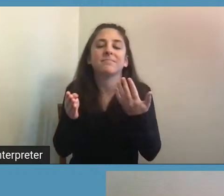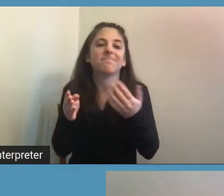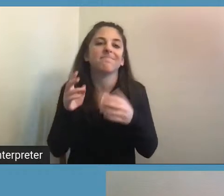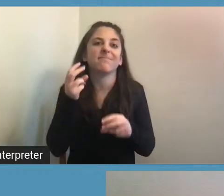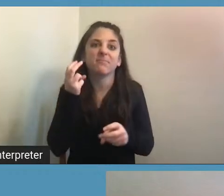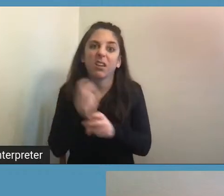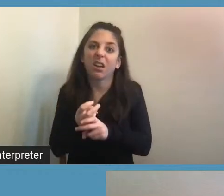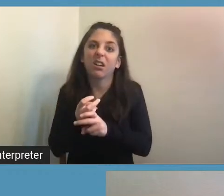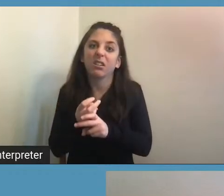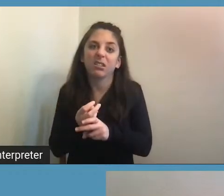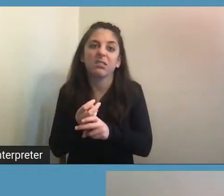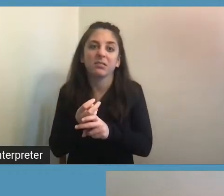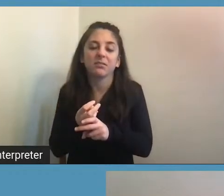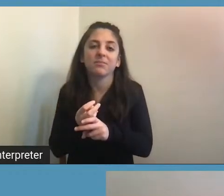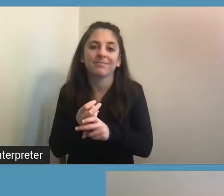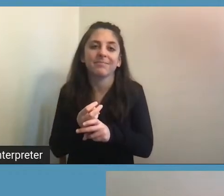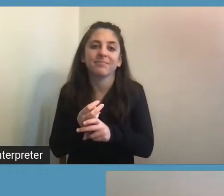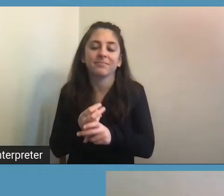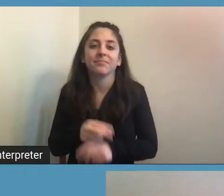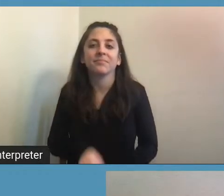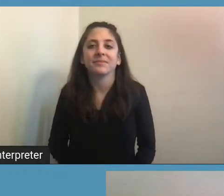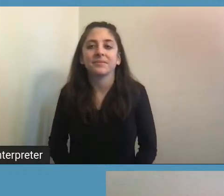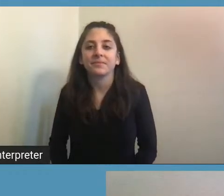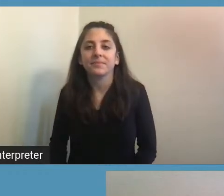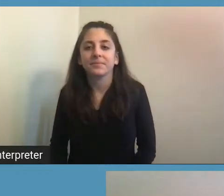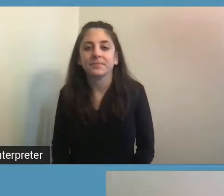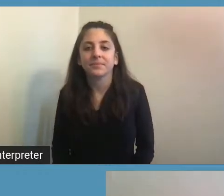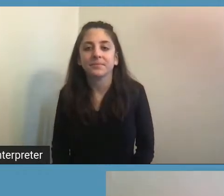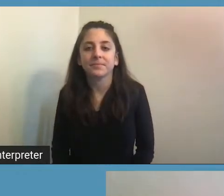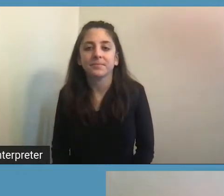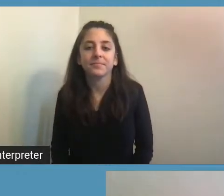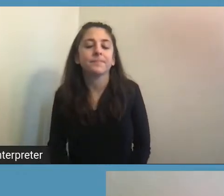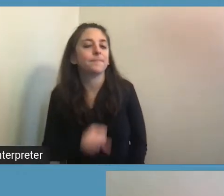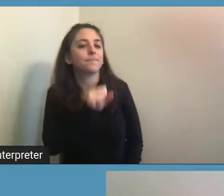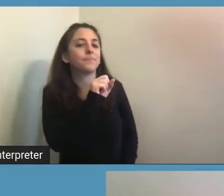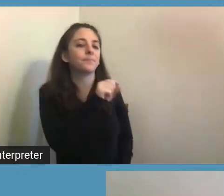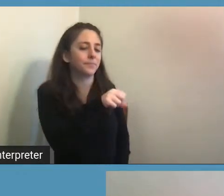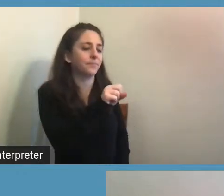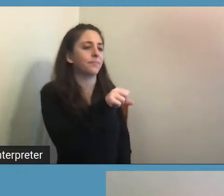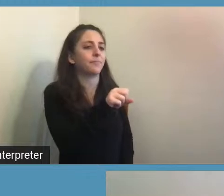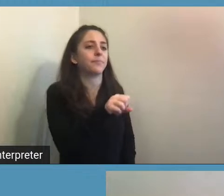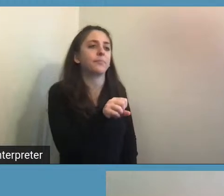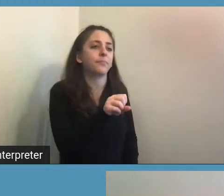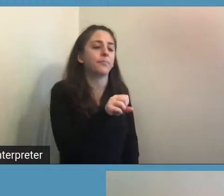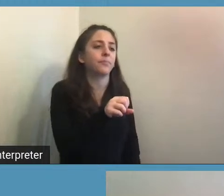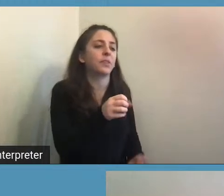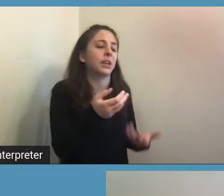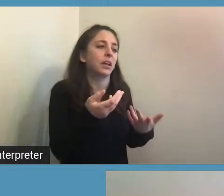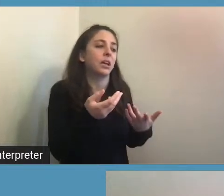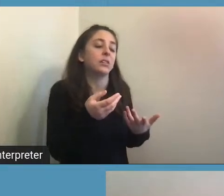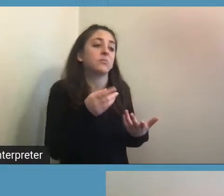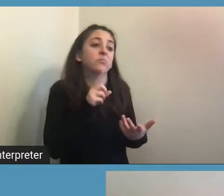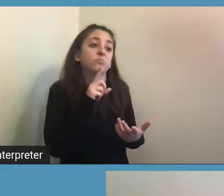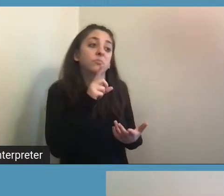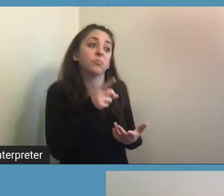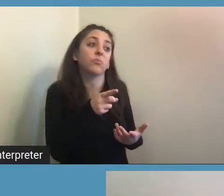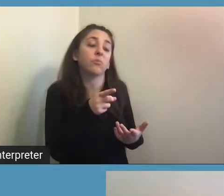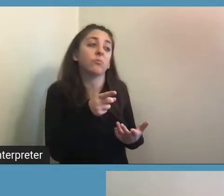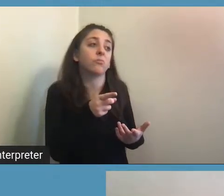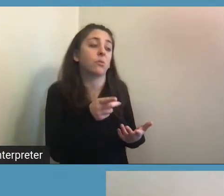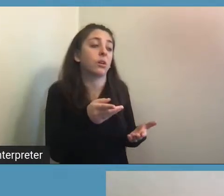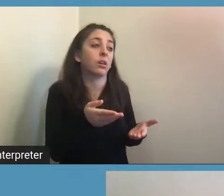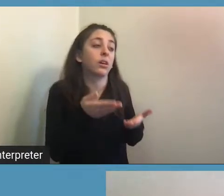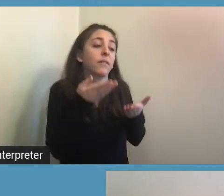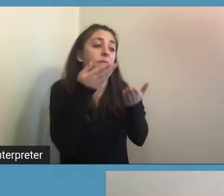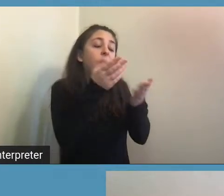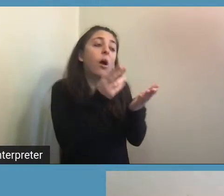right? So Well, again, I mean, it's solid reality-based advice for everyone who's